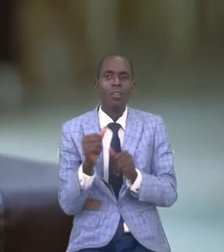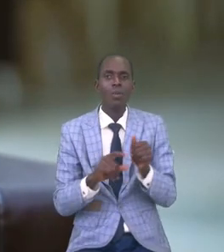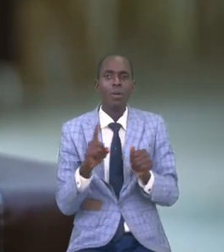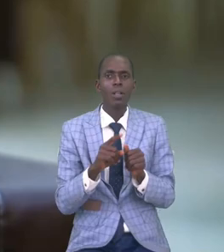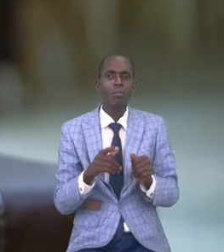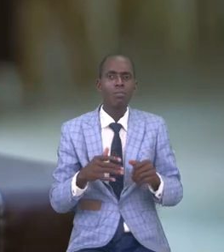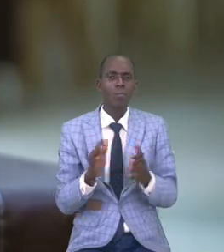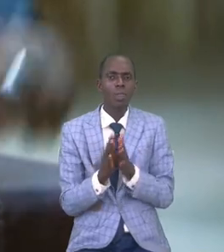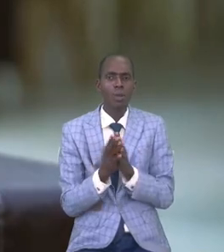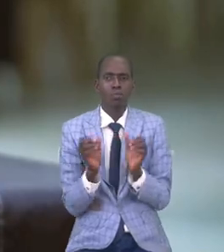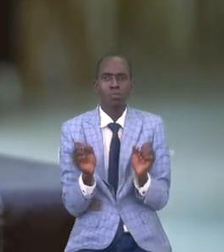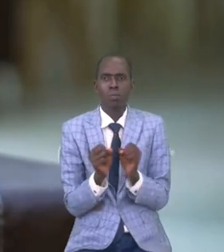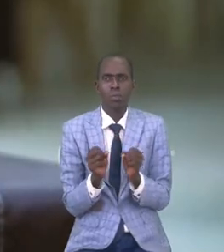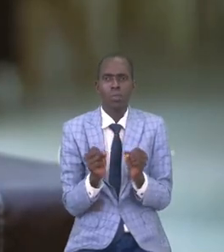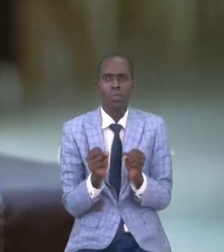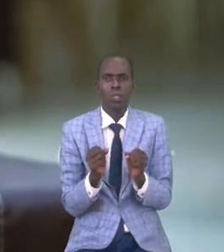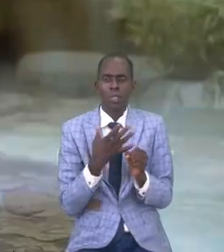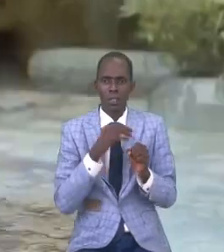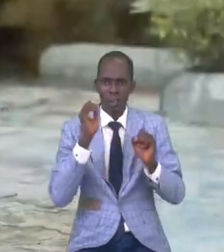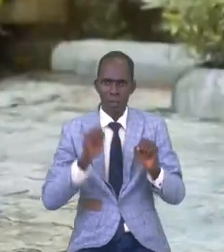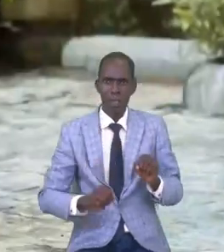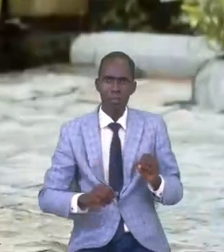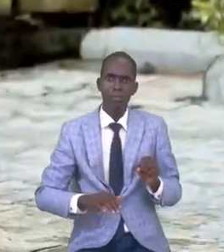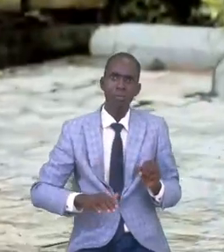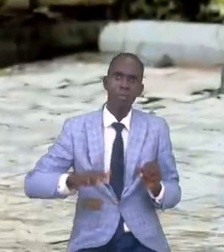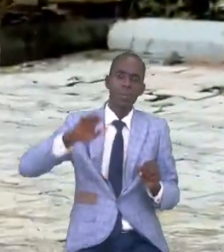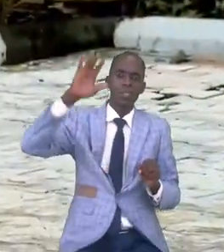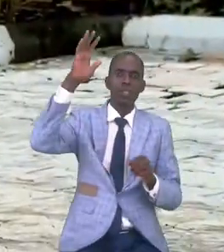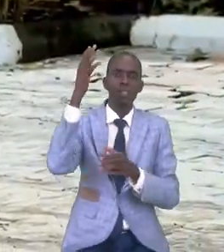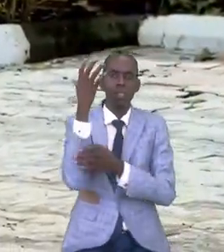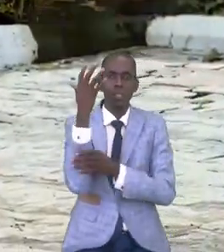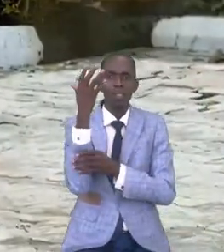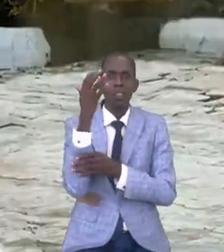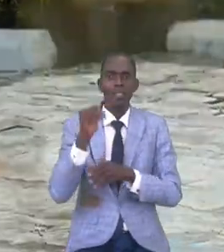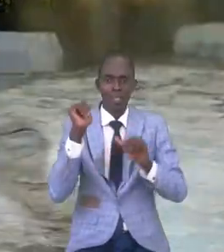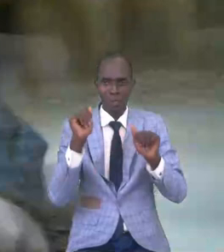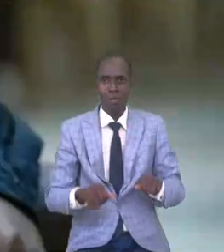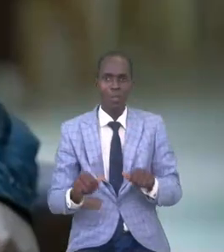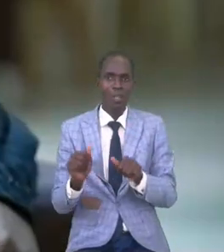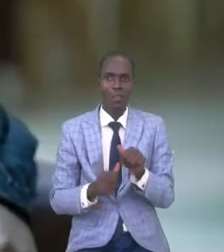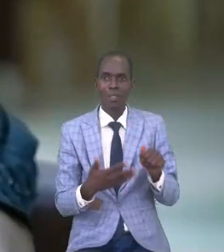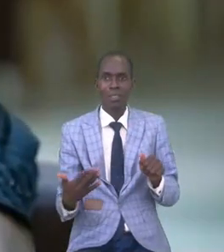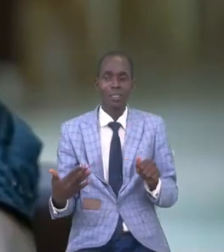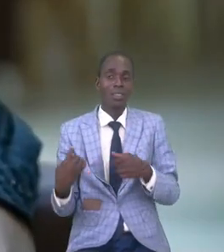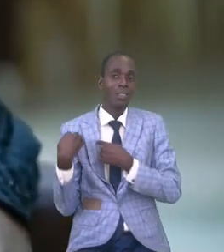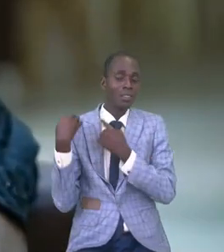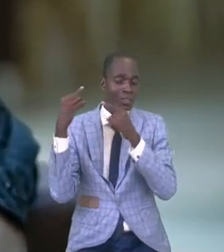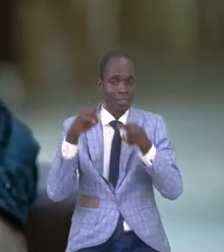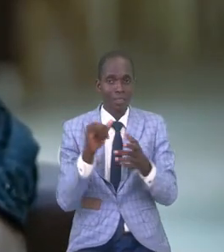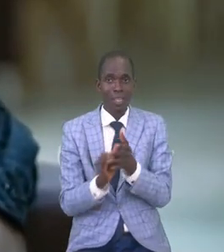I can walk, I can raise my leg, my hand. I can do everything since that day till